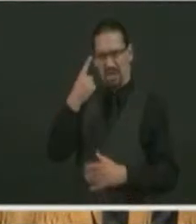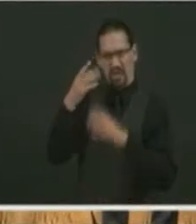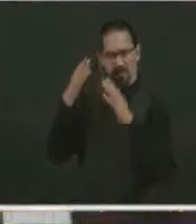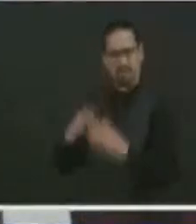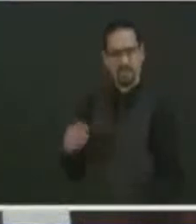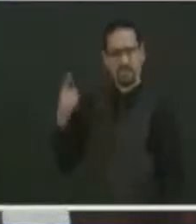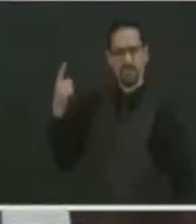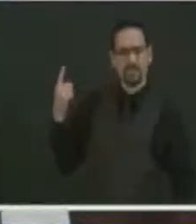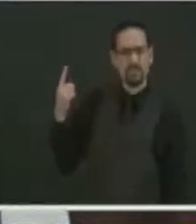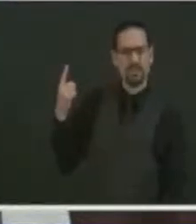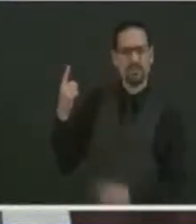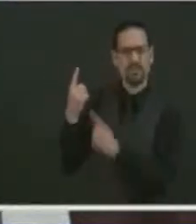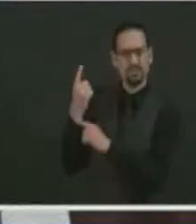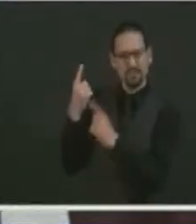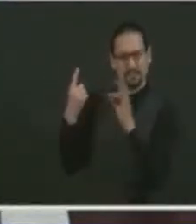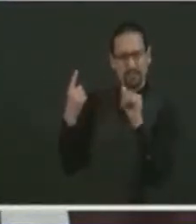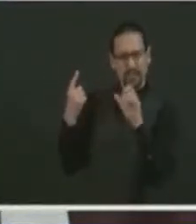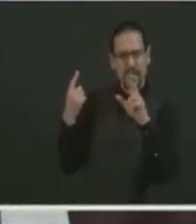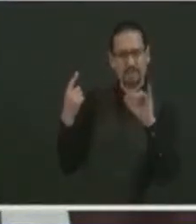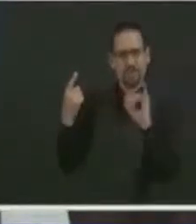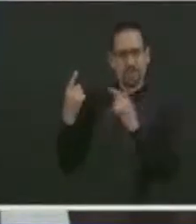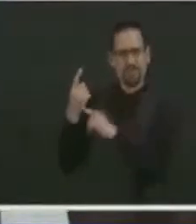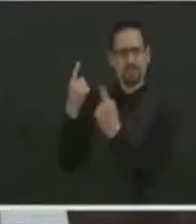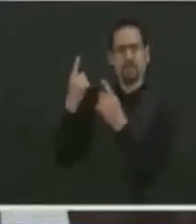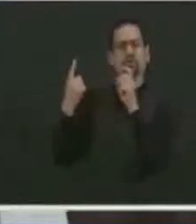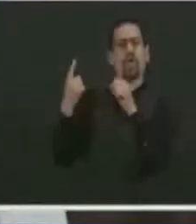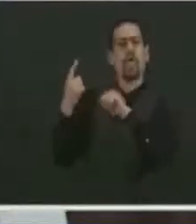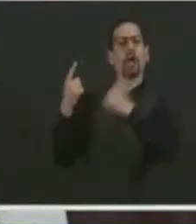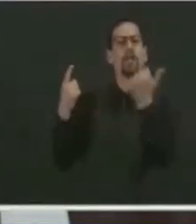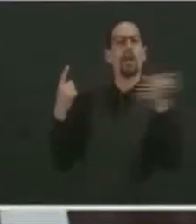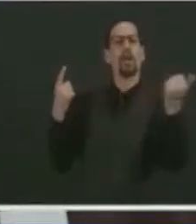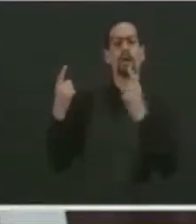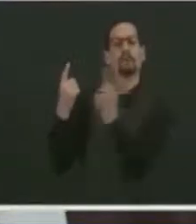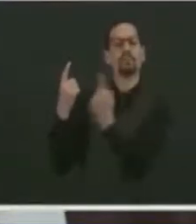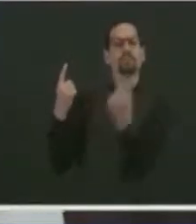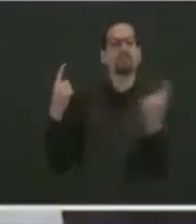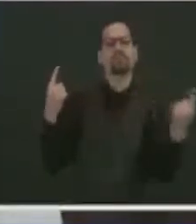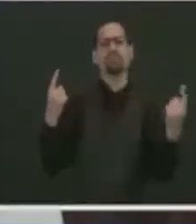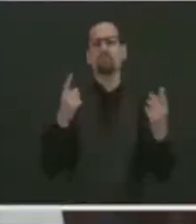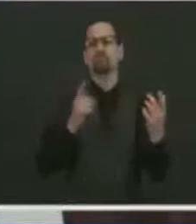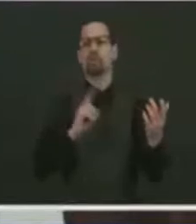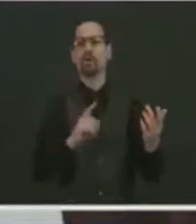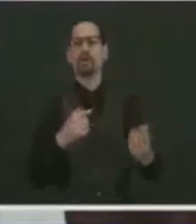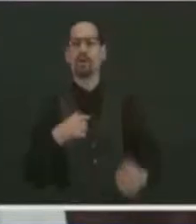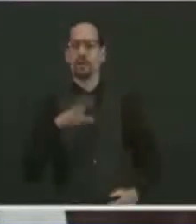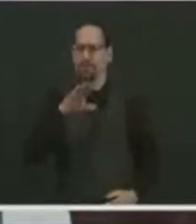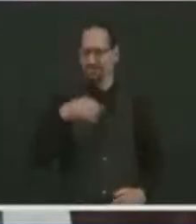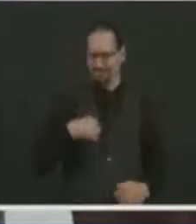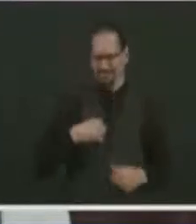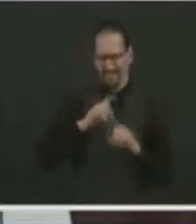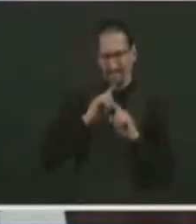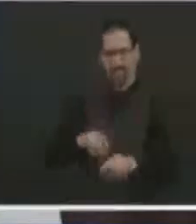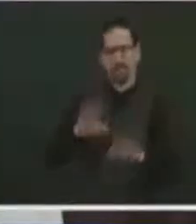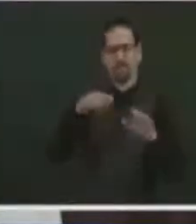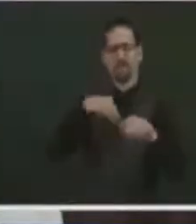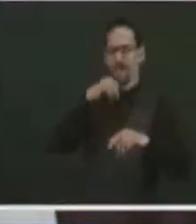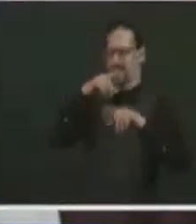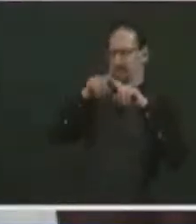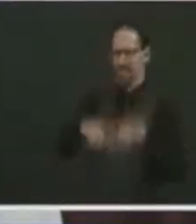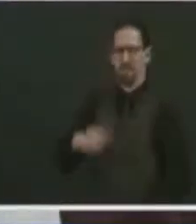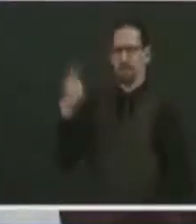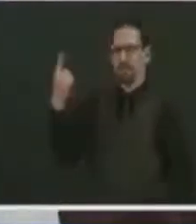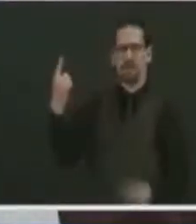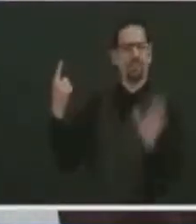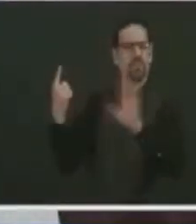opinion? We definitely don't rely just on him. I mean, we rely heavily on our own staff. We talk to folks at